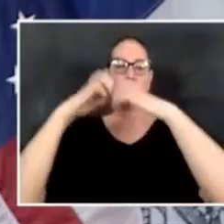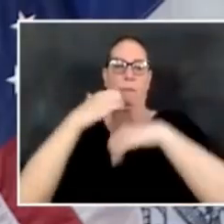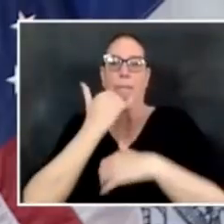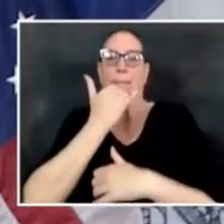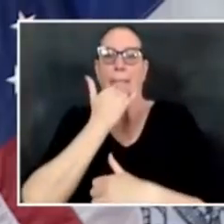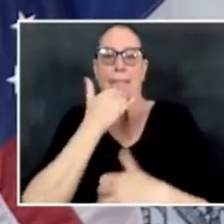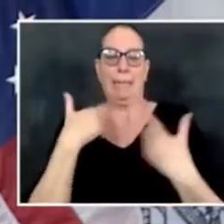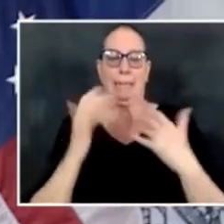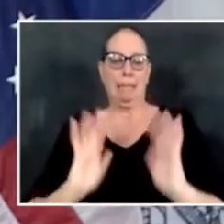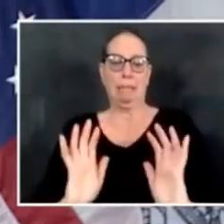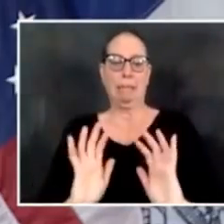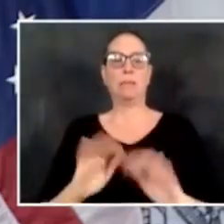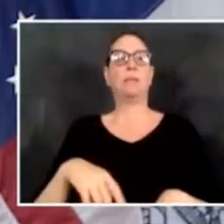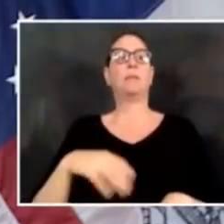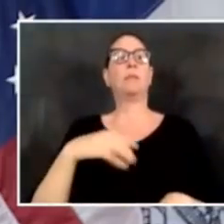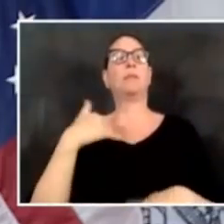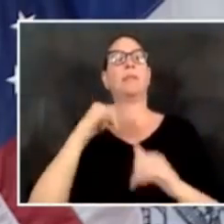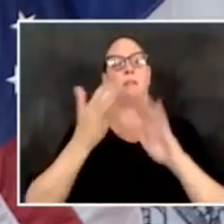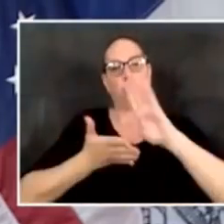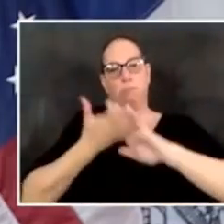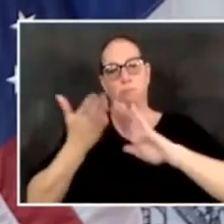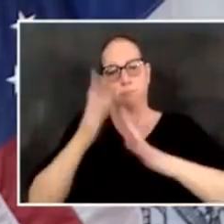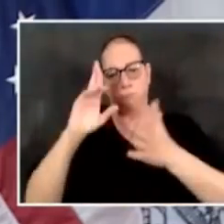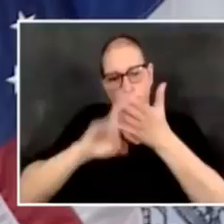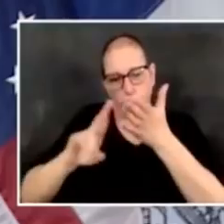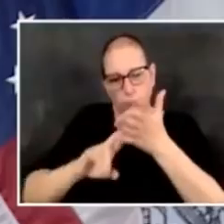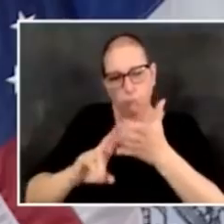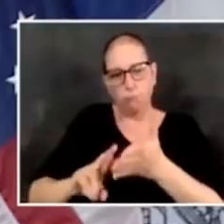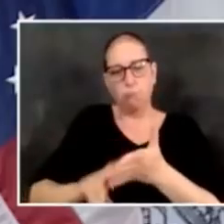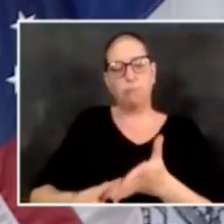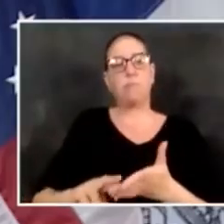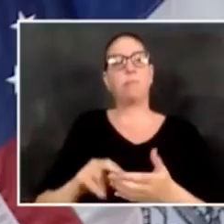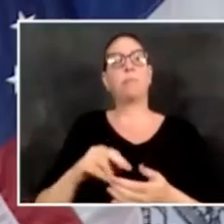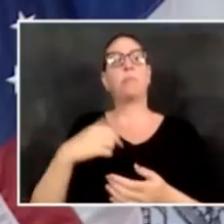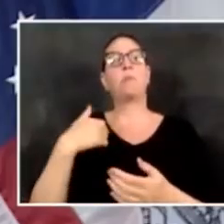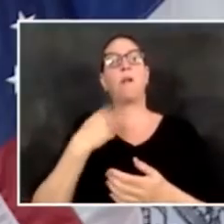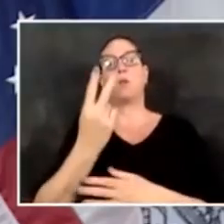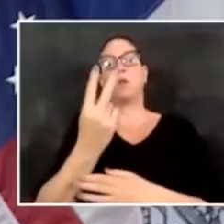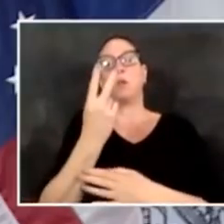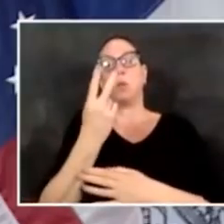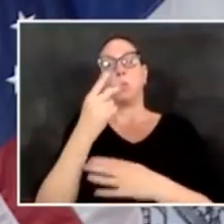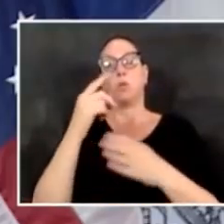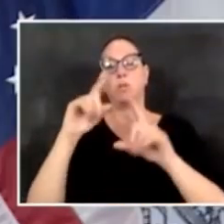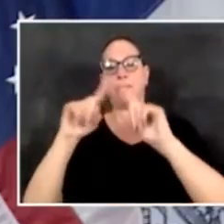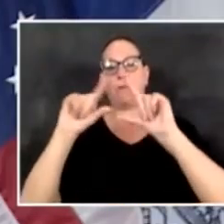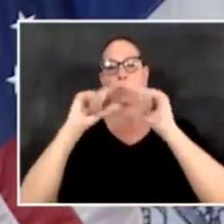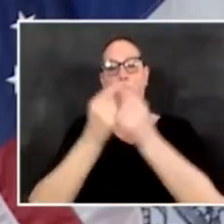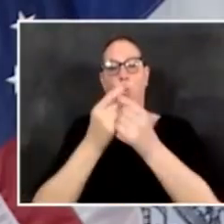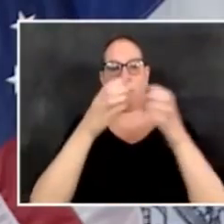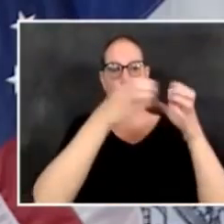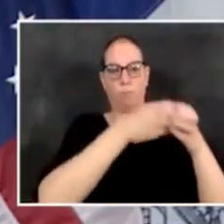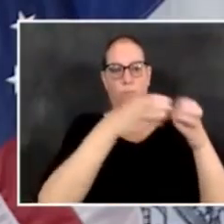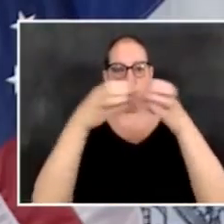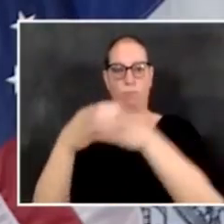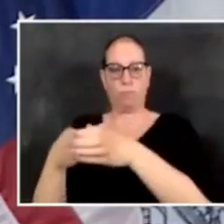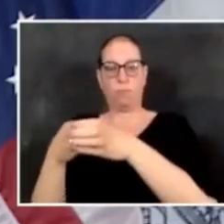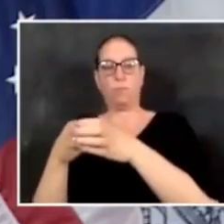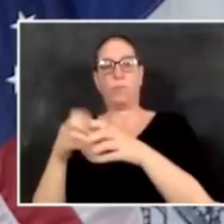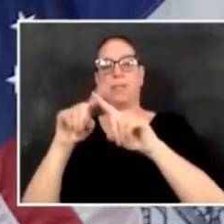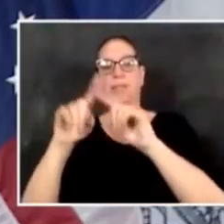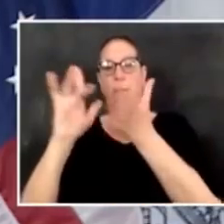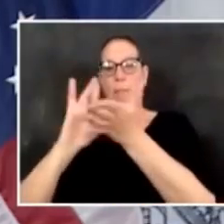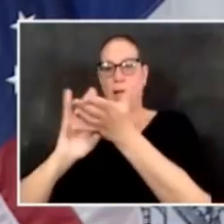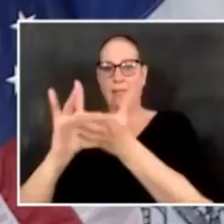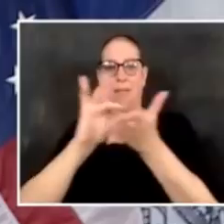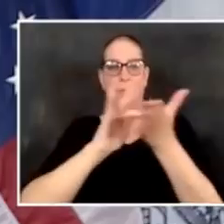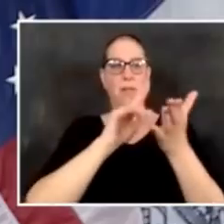compare one group that gets the drug versus another group that doesn't, you actually end up finding that you don't have that impact. So I think we are going